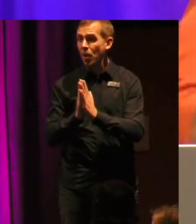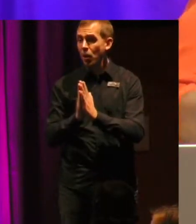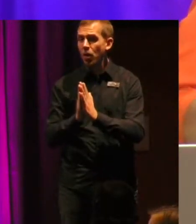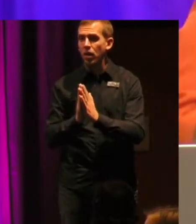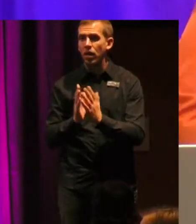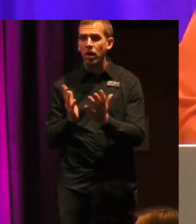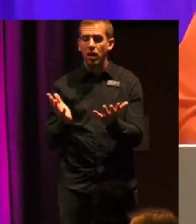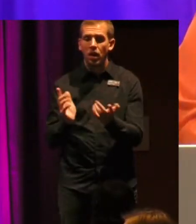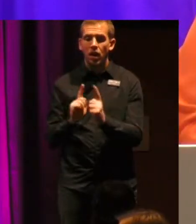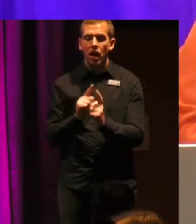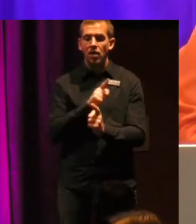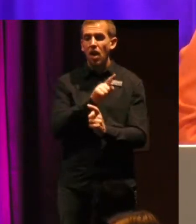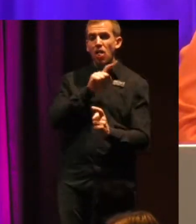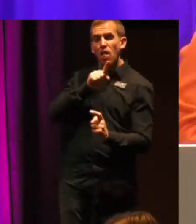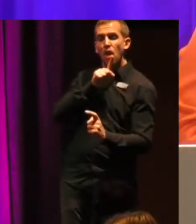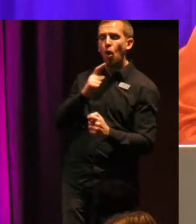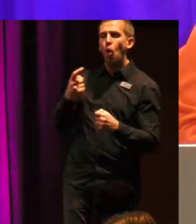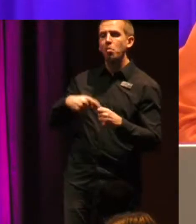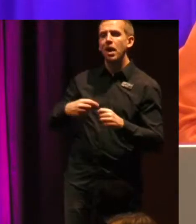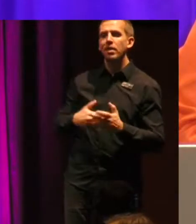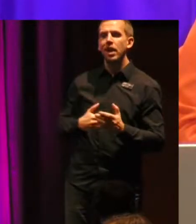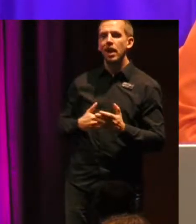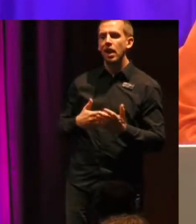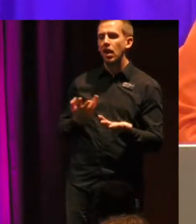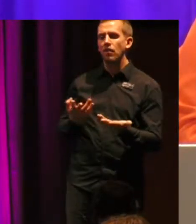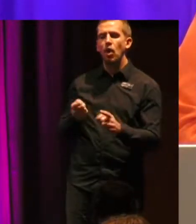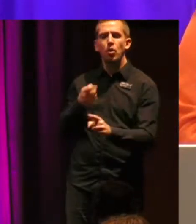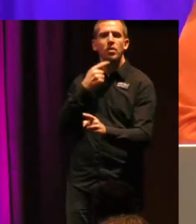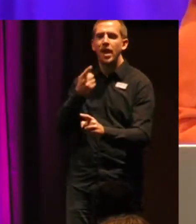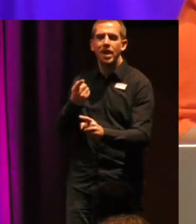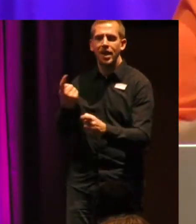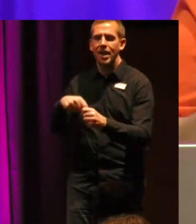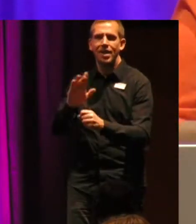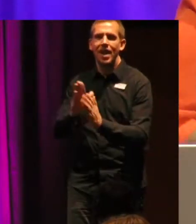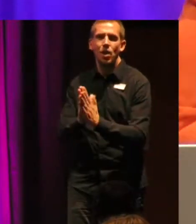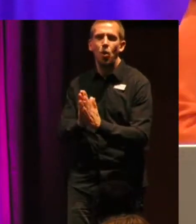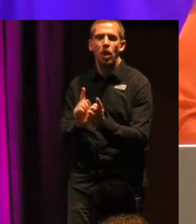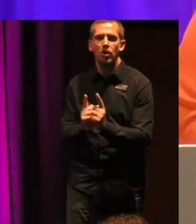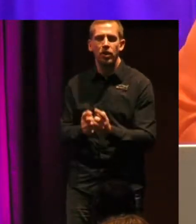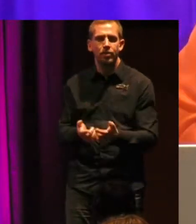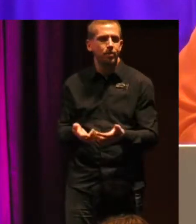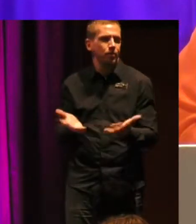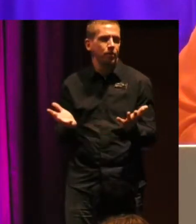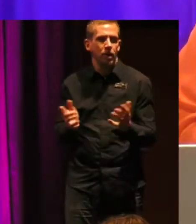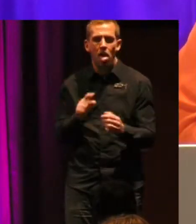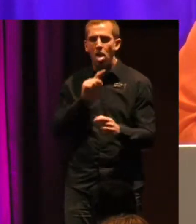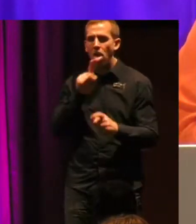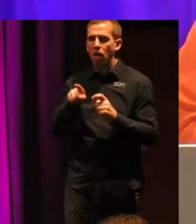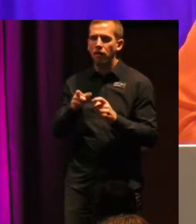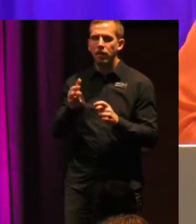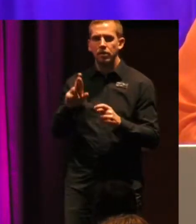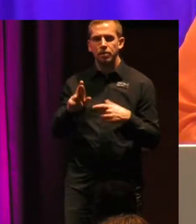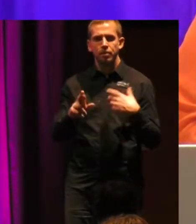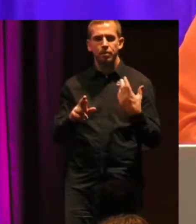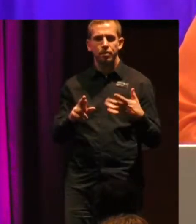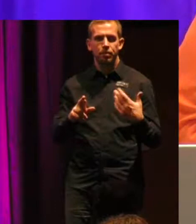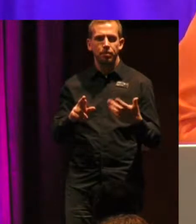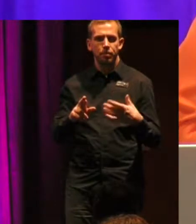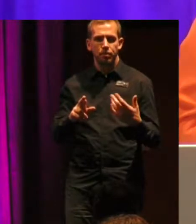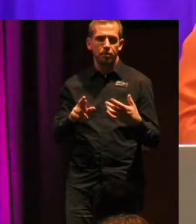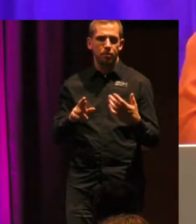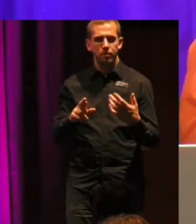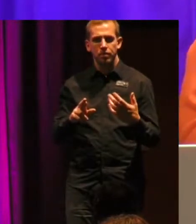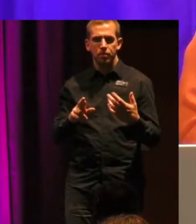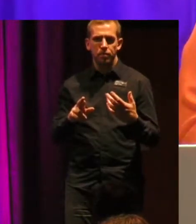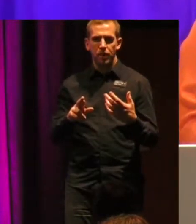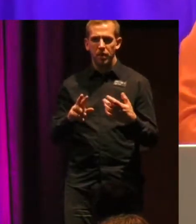kind of tags on to what you're saying. So it can be anything from things that people would consider